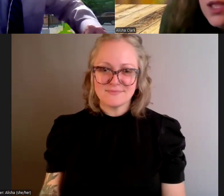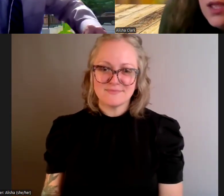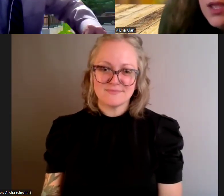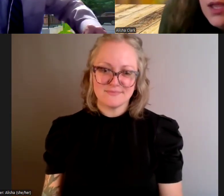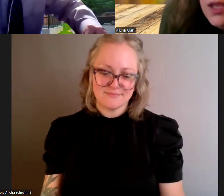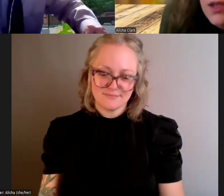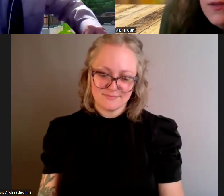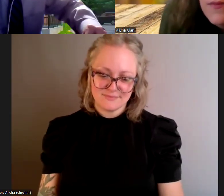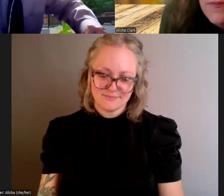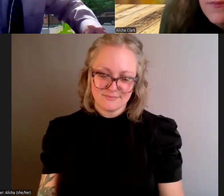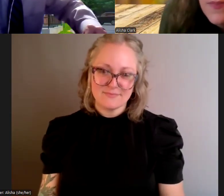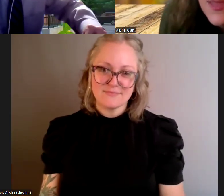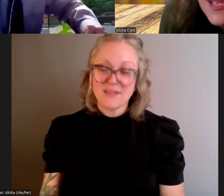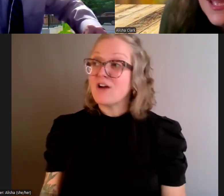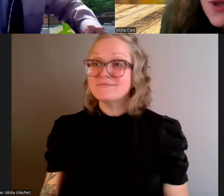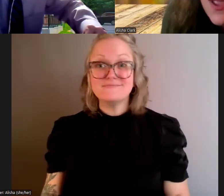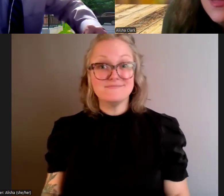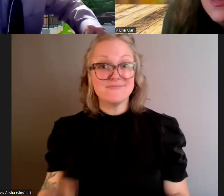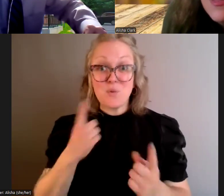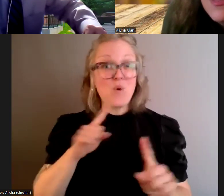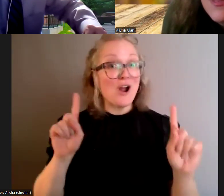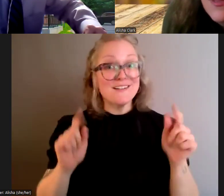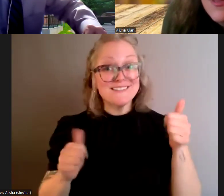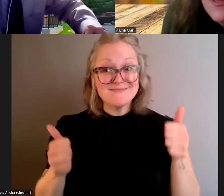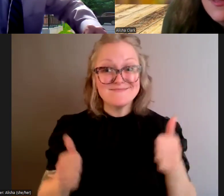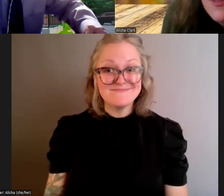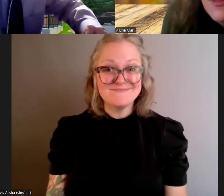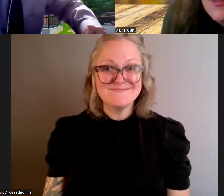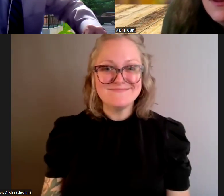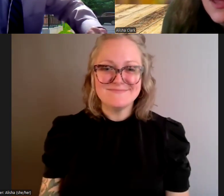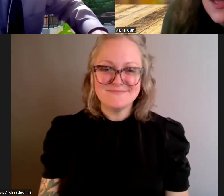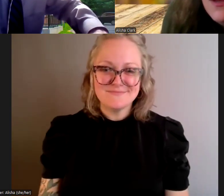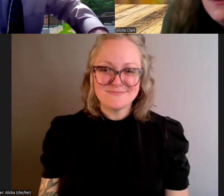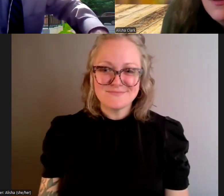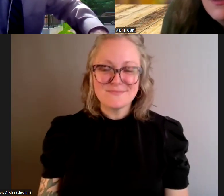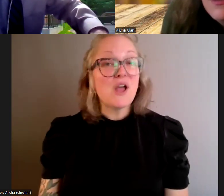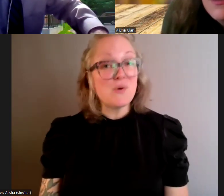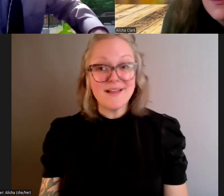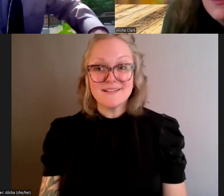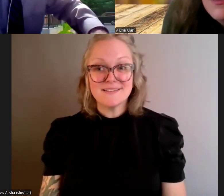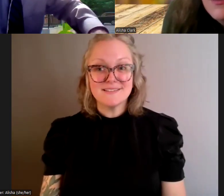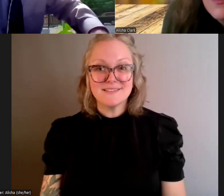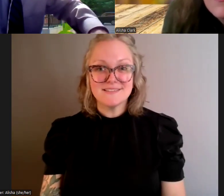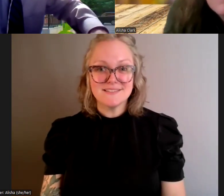Okay. It worked. Success. Okay. There we go.